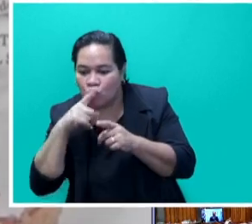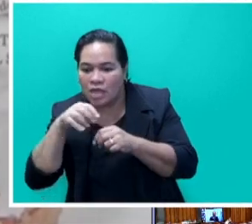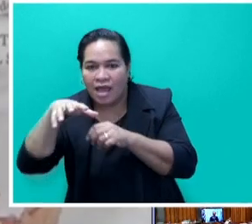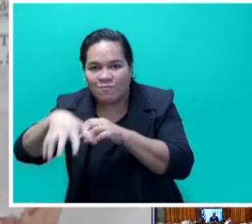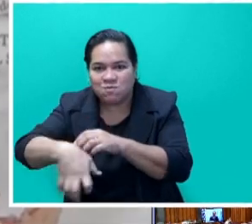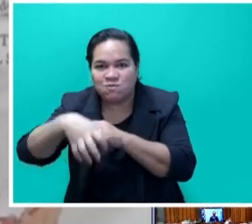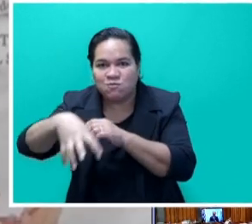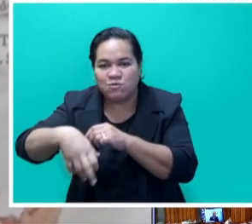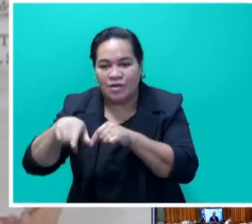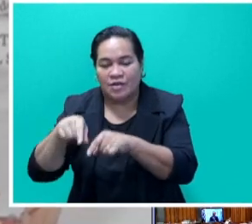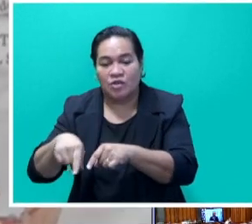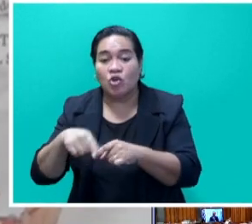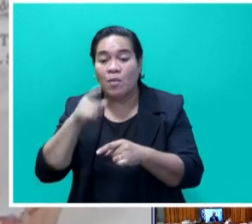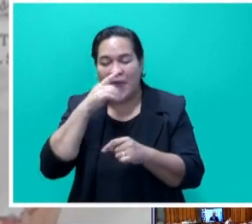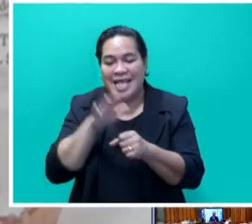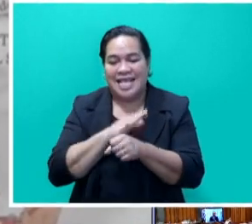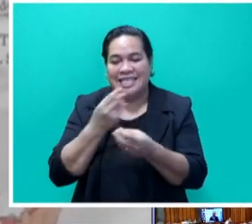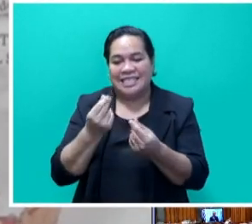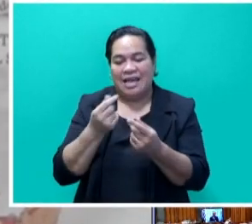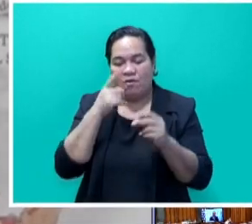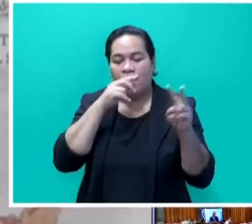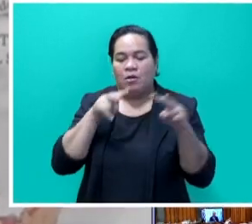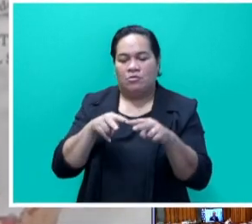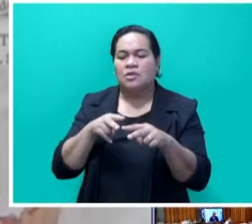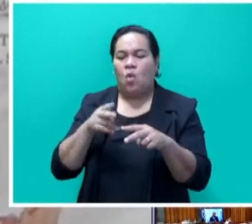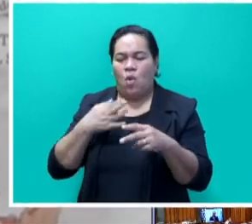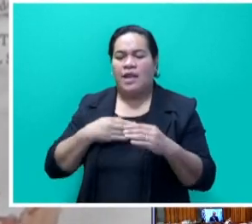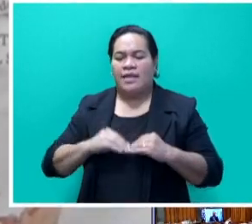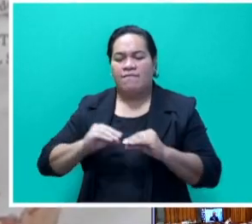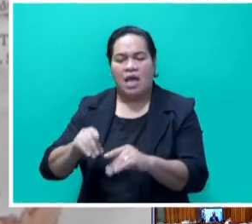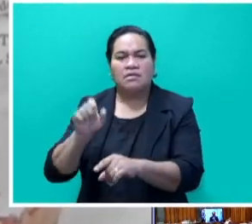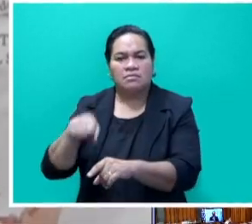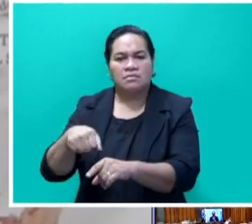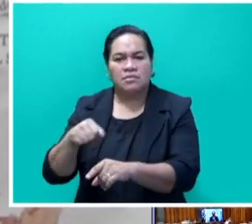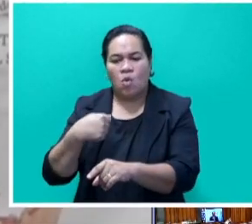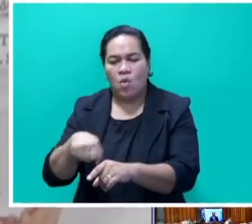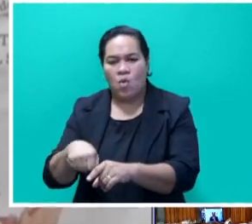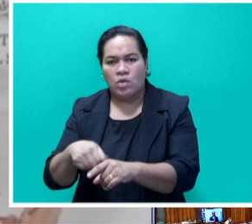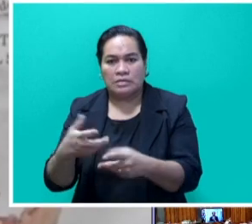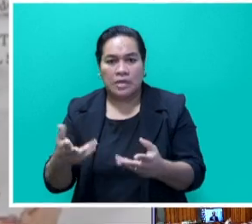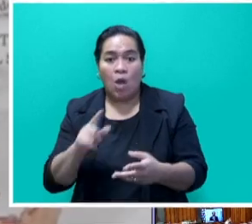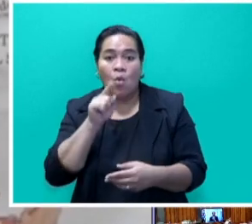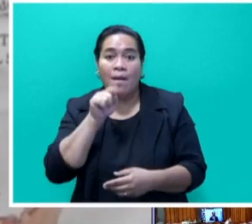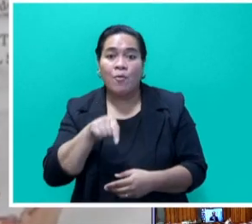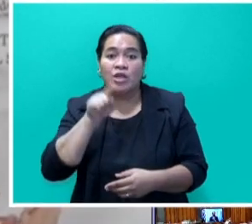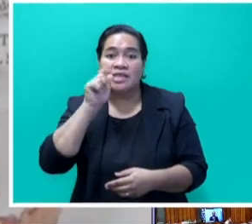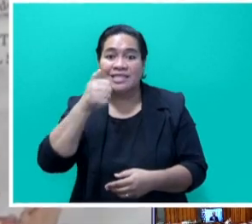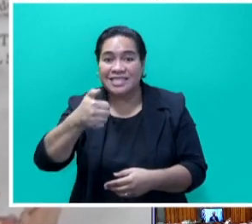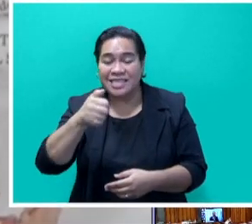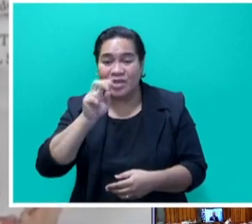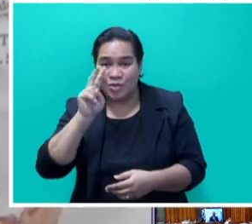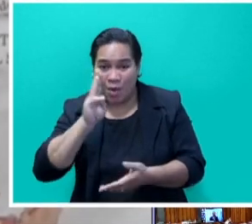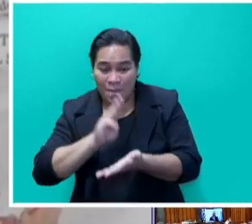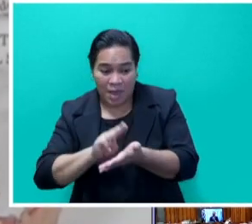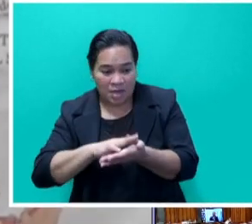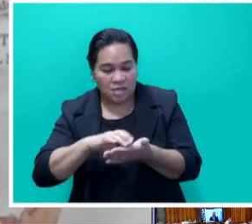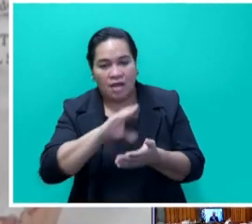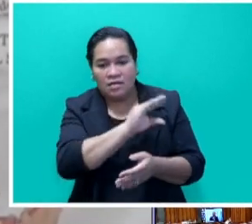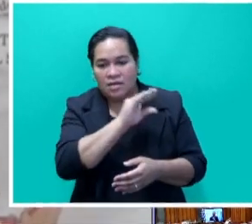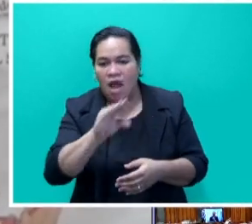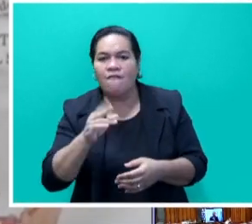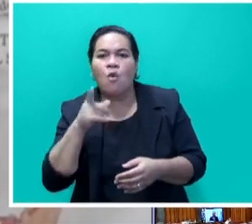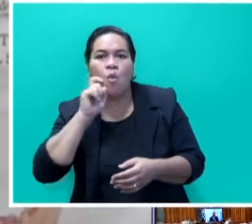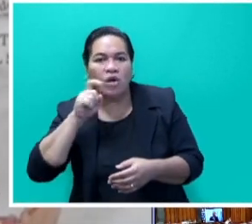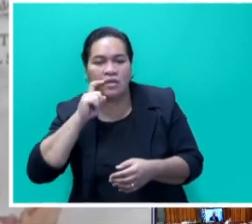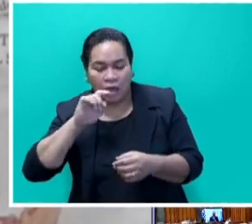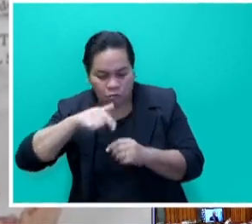potential investors to decide whether to invest in this sector. 1.62 million has been allocated for groundwater assessment and development